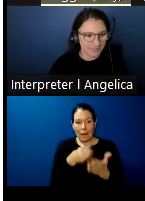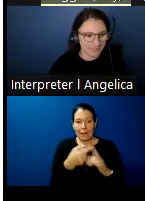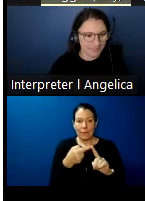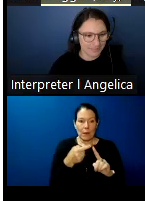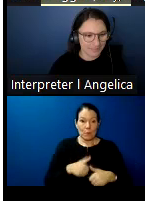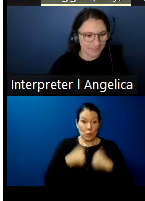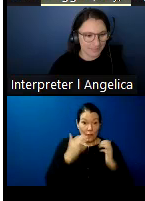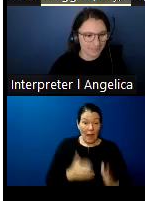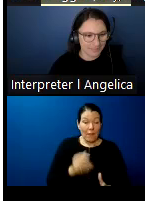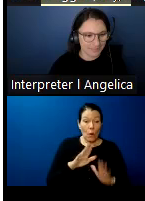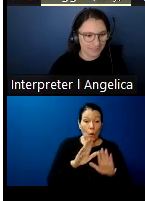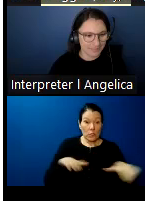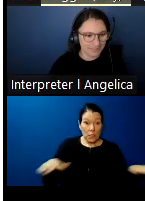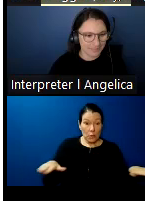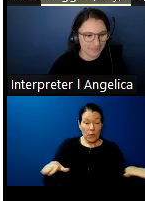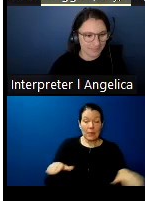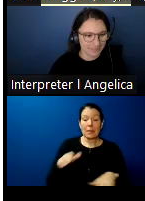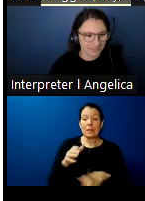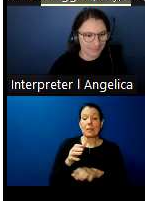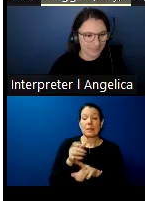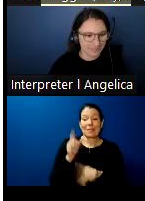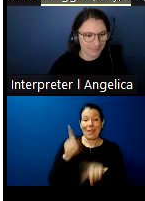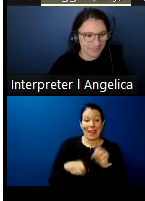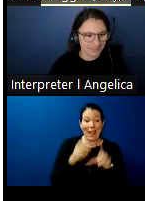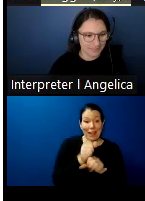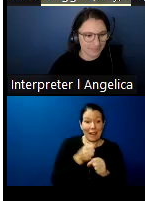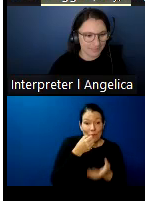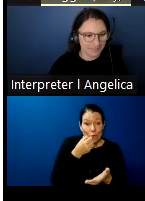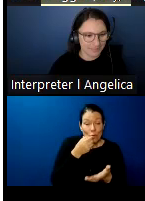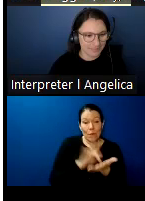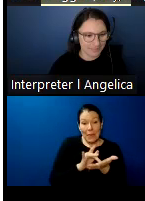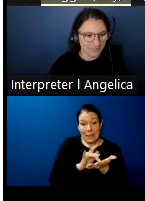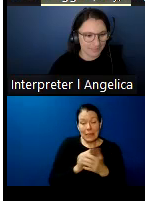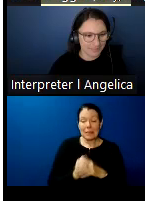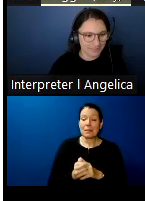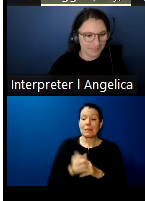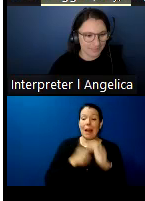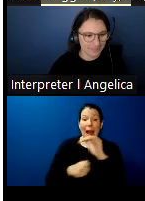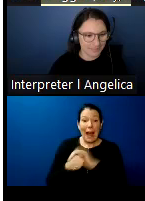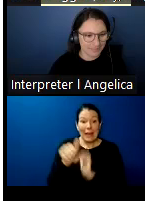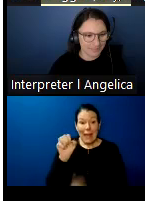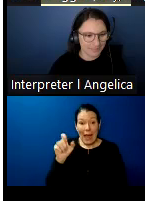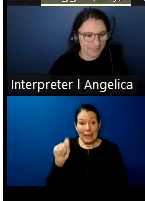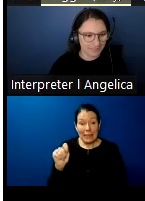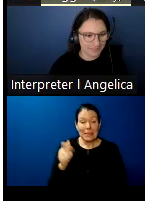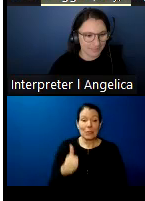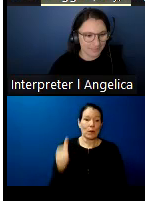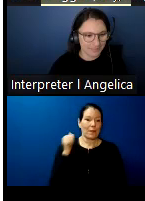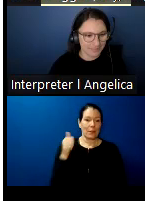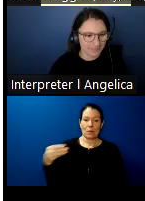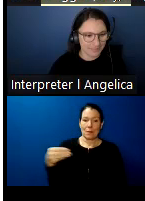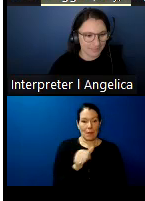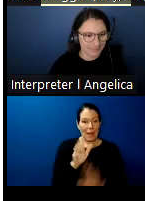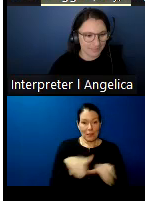obtain basic needs such as food or medicine, hiding assets, refusing to pay or evading child